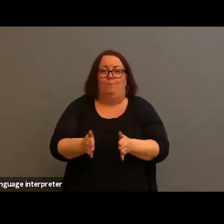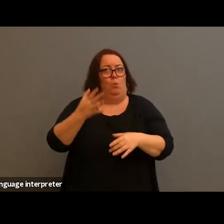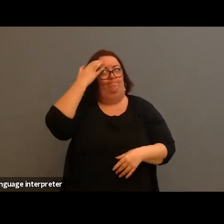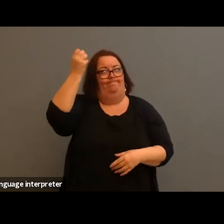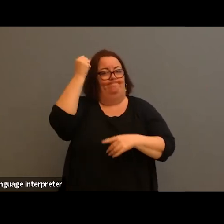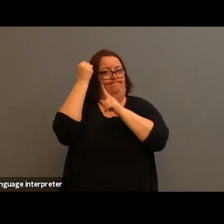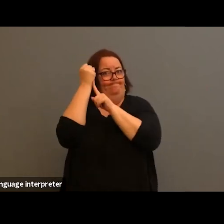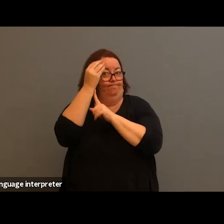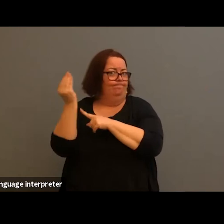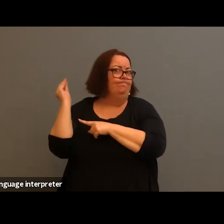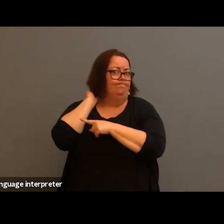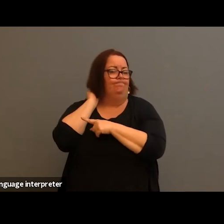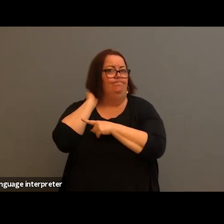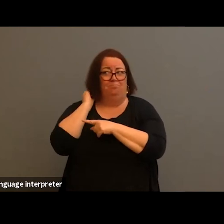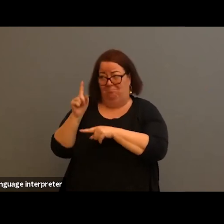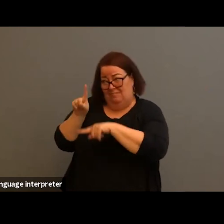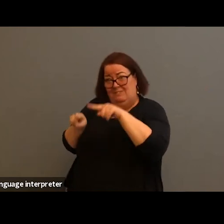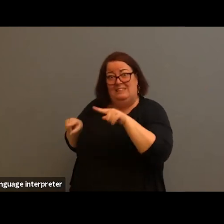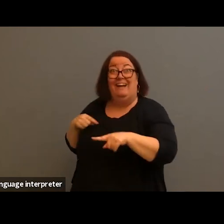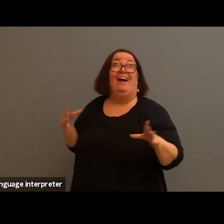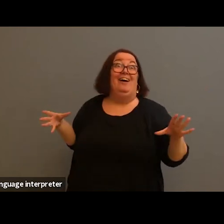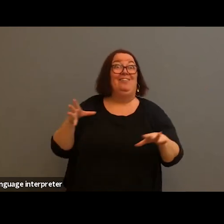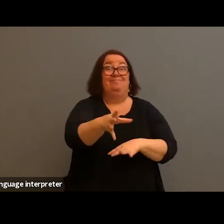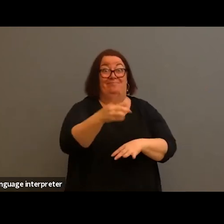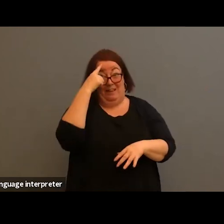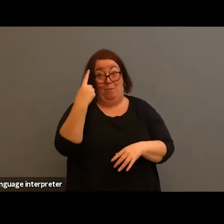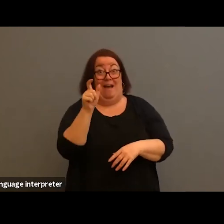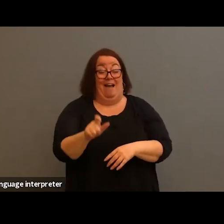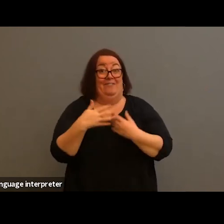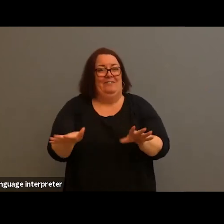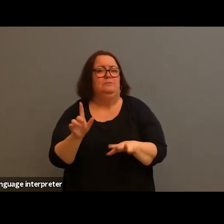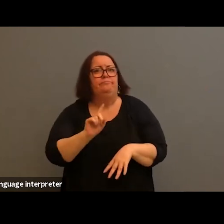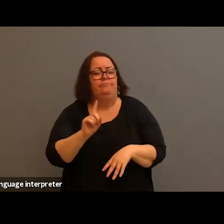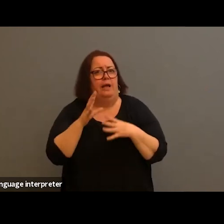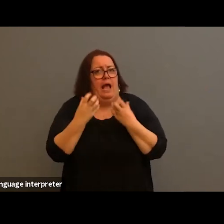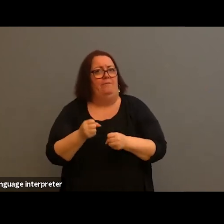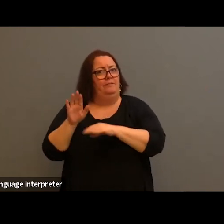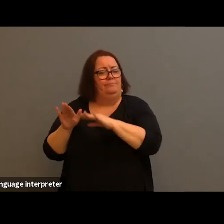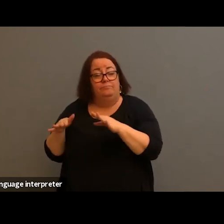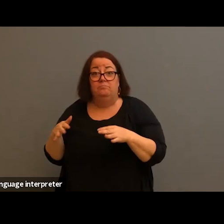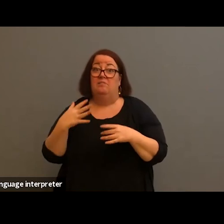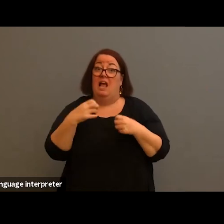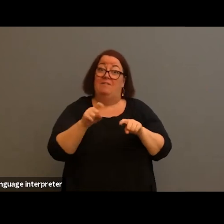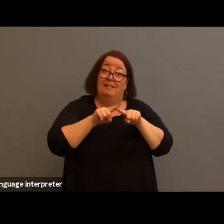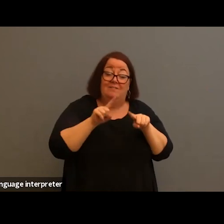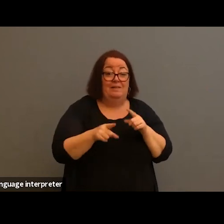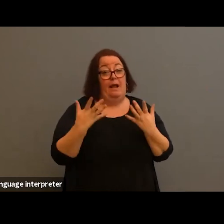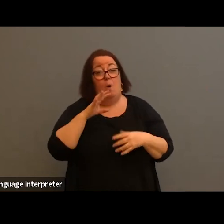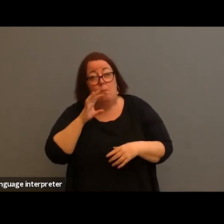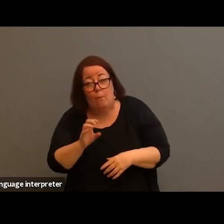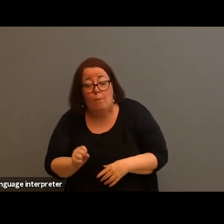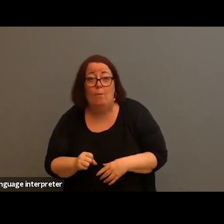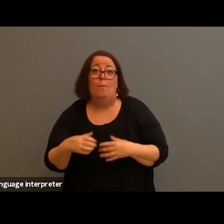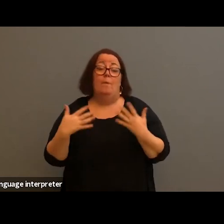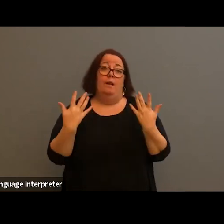related to gender, issues related to age, because we know that the majority of older people